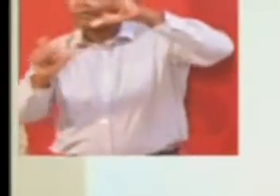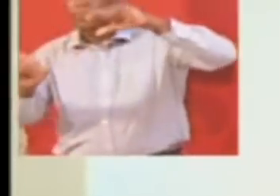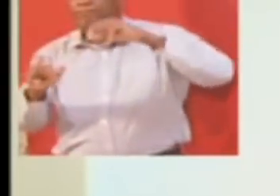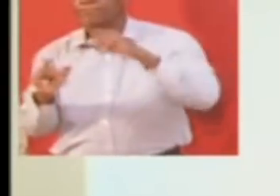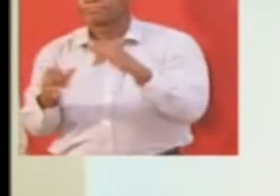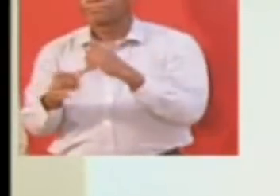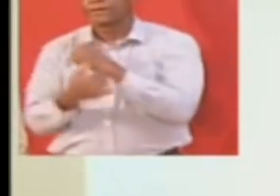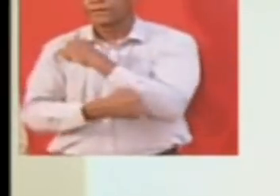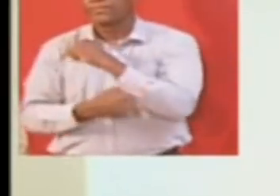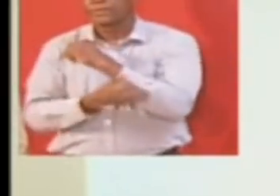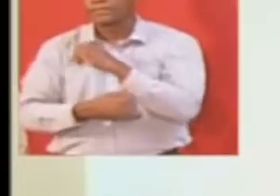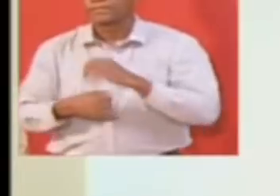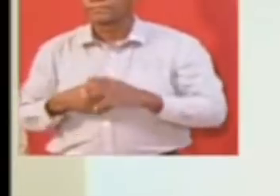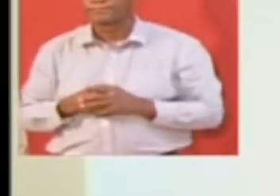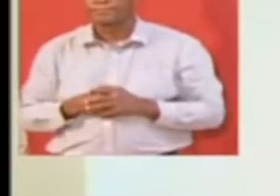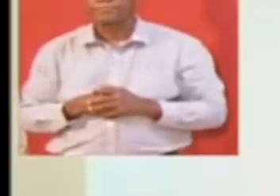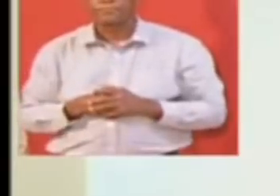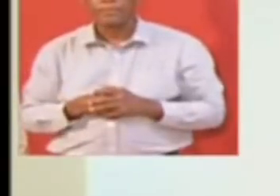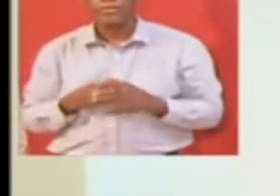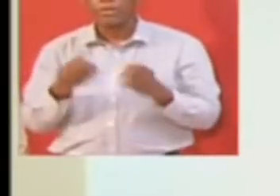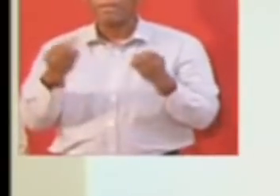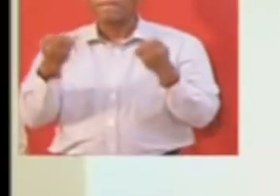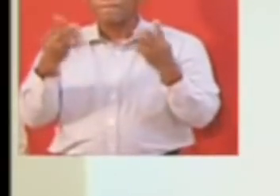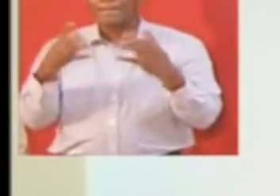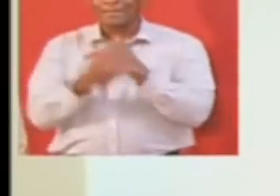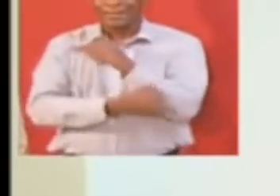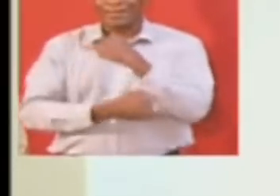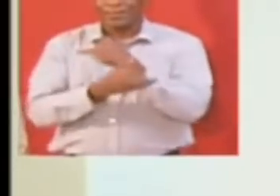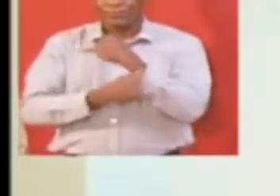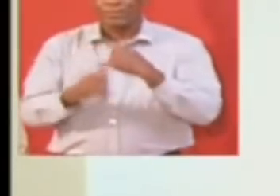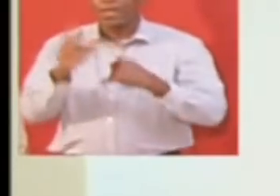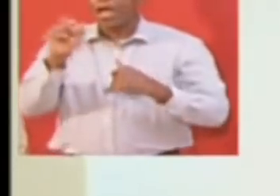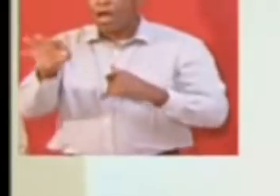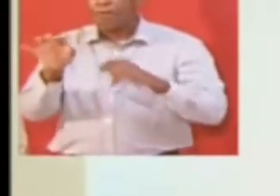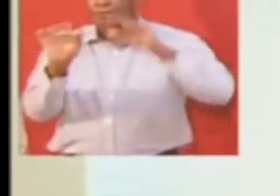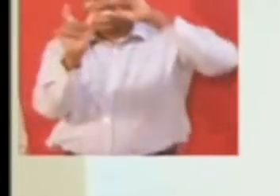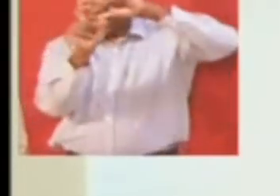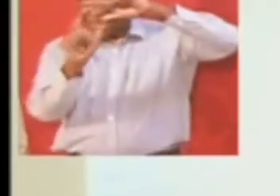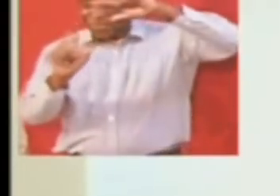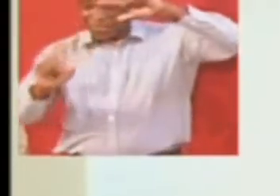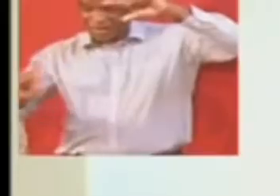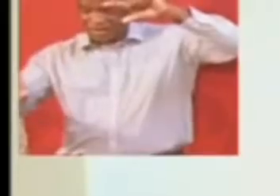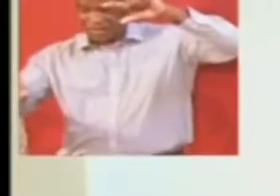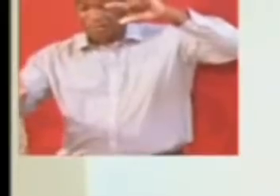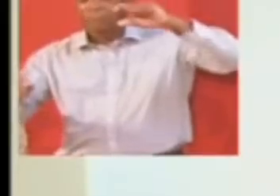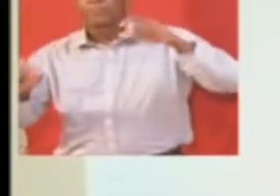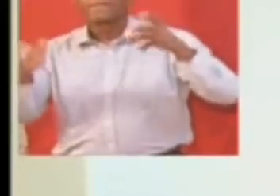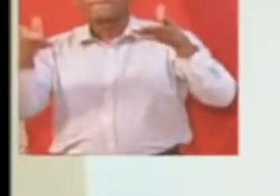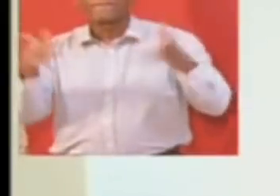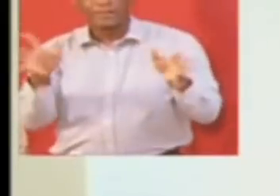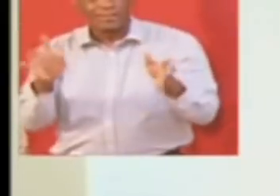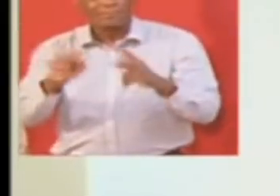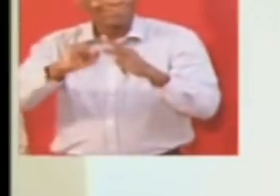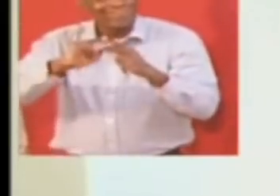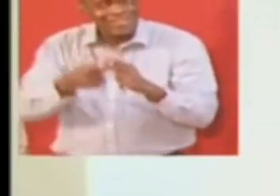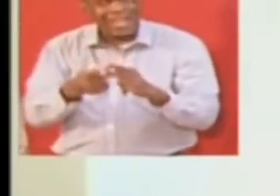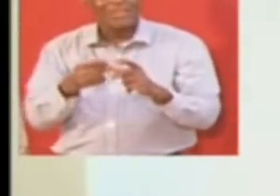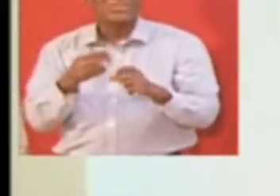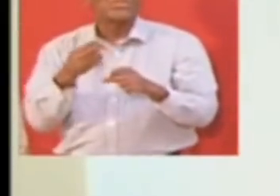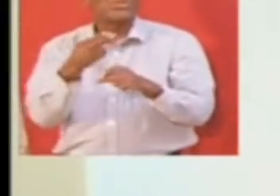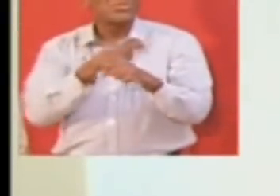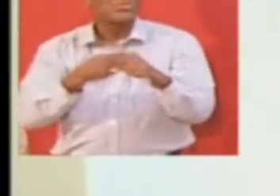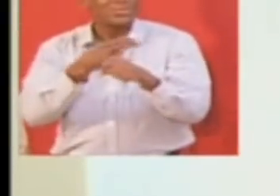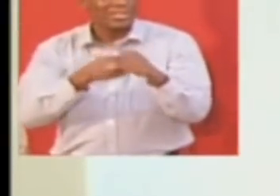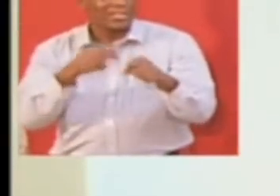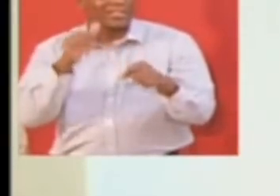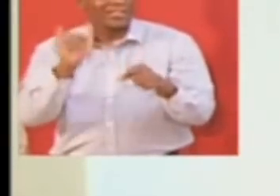to use that yardstick and opening their borders gently to those testing regimes. And so there